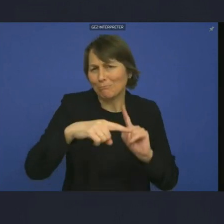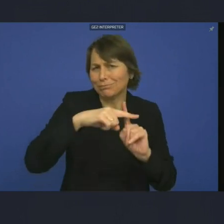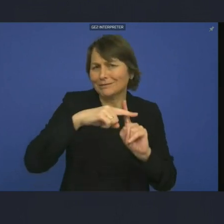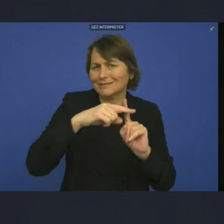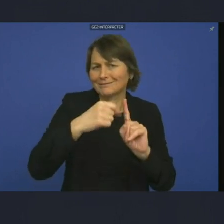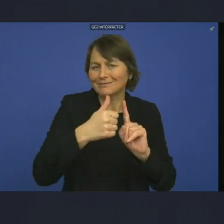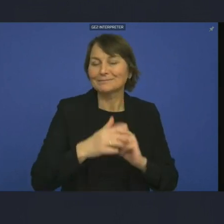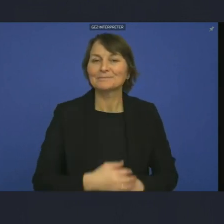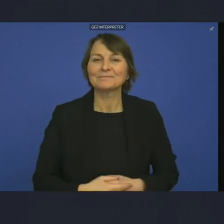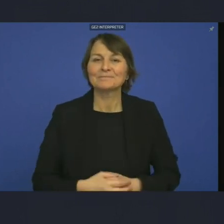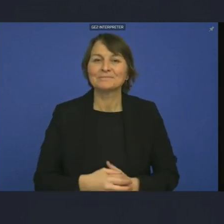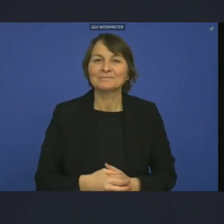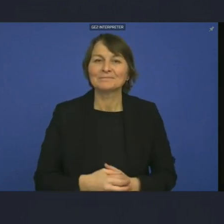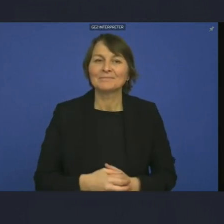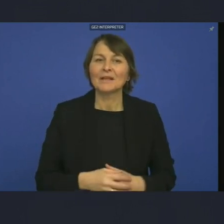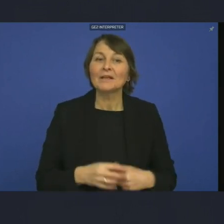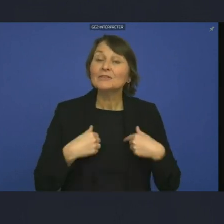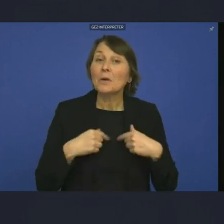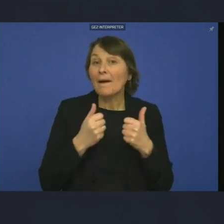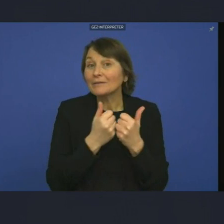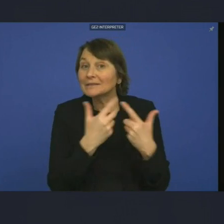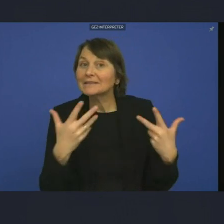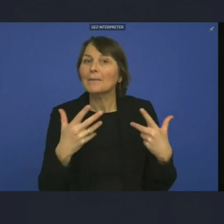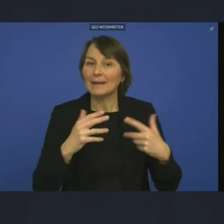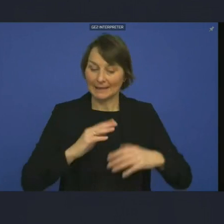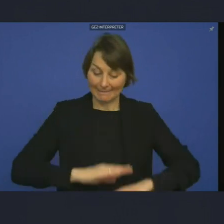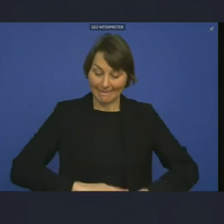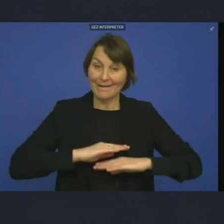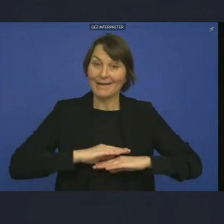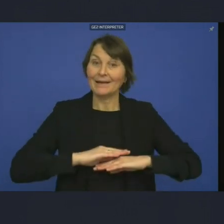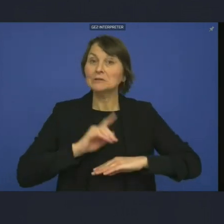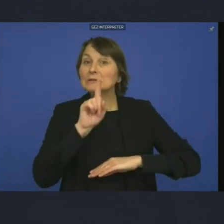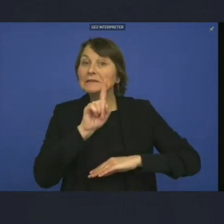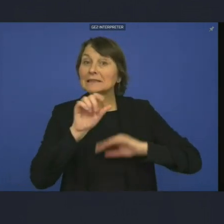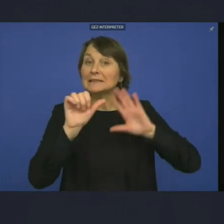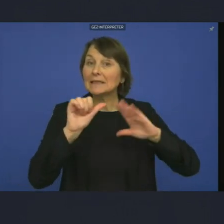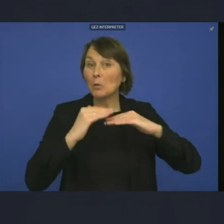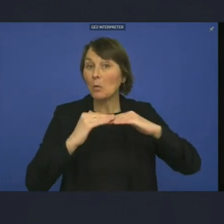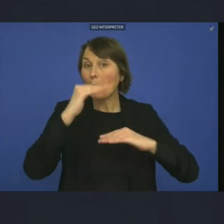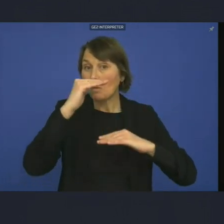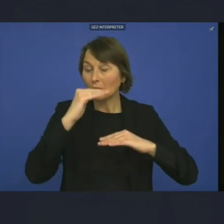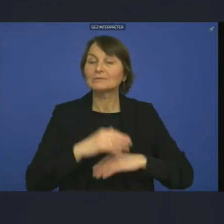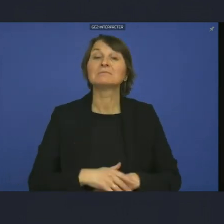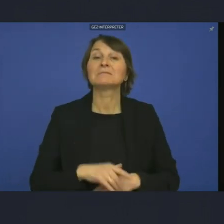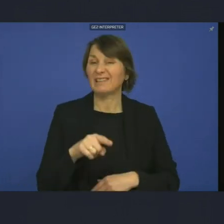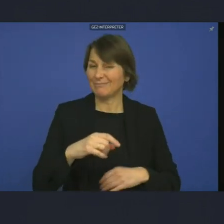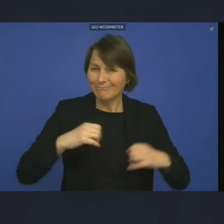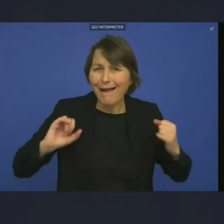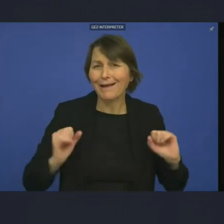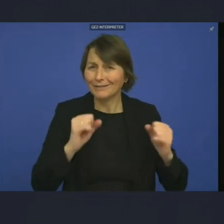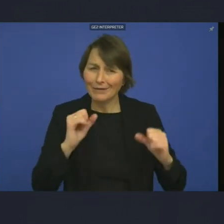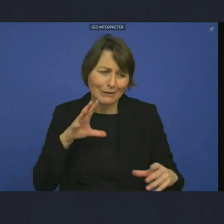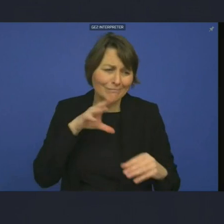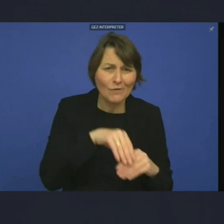were 16 or older, or even active members in sport clubs. They were also offered a new